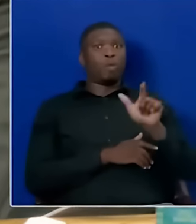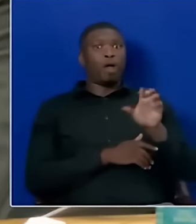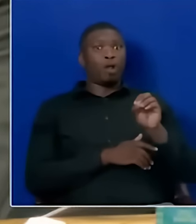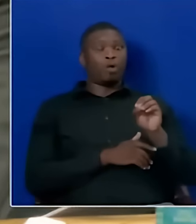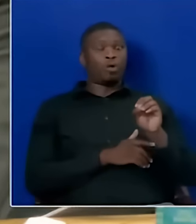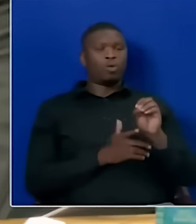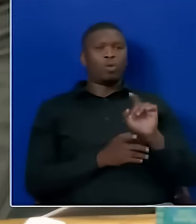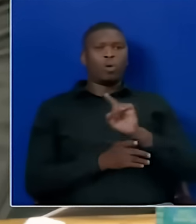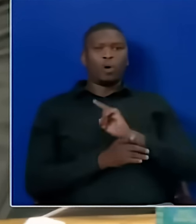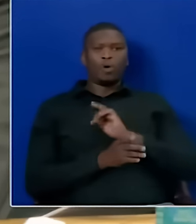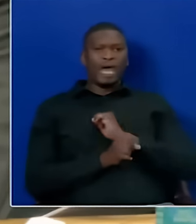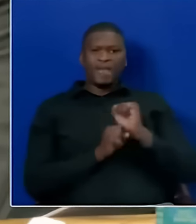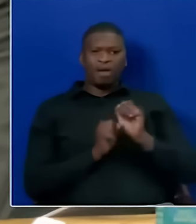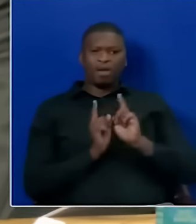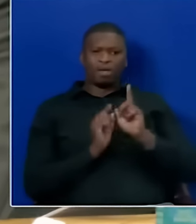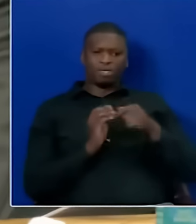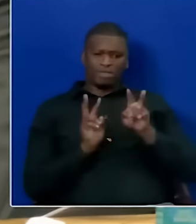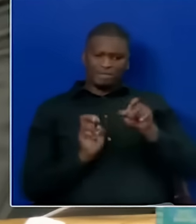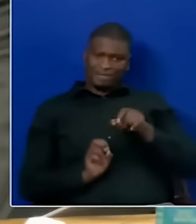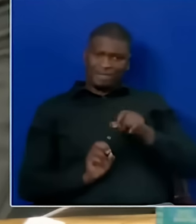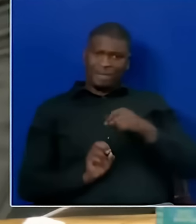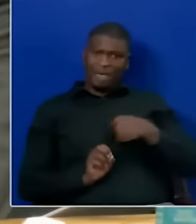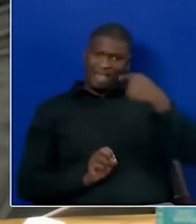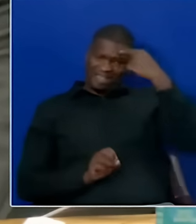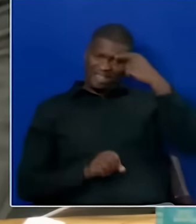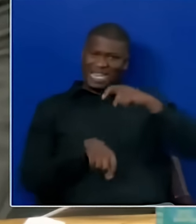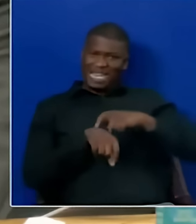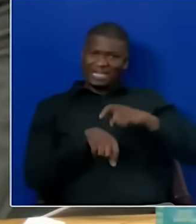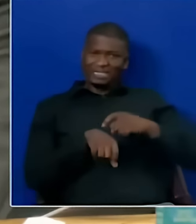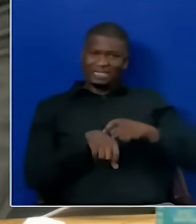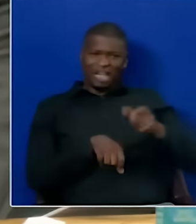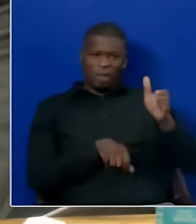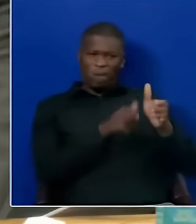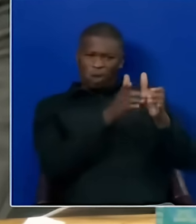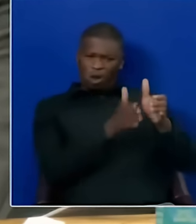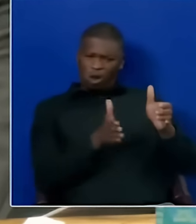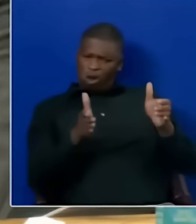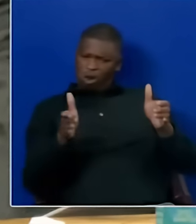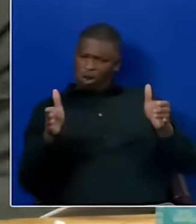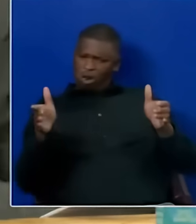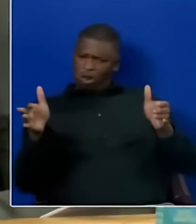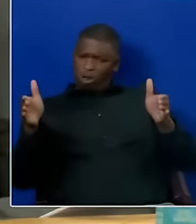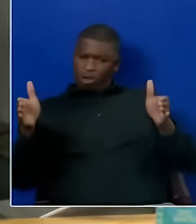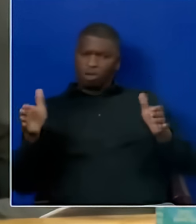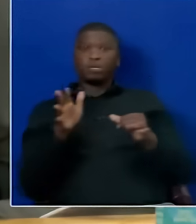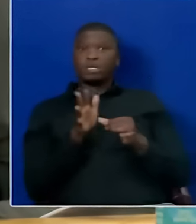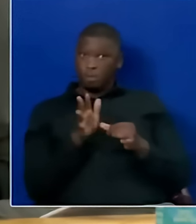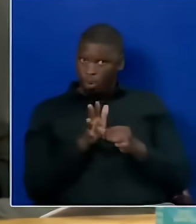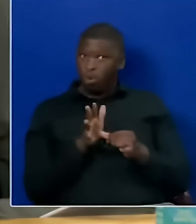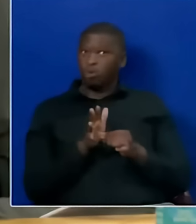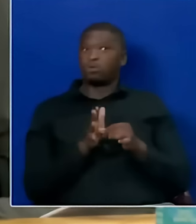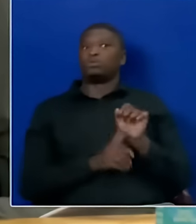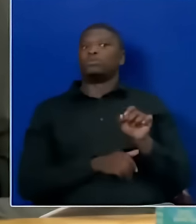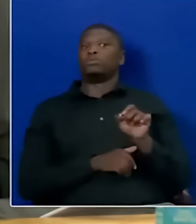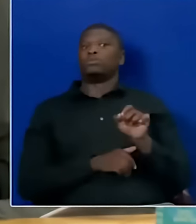to. But I think the timeline is very important here. We've dealt with the audit trail. And that the key